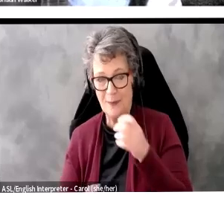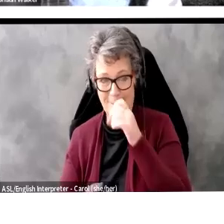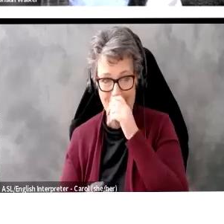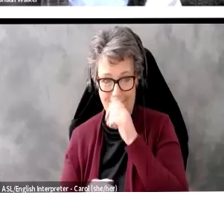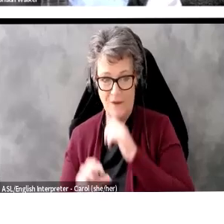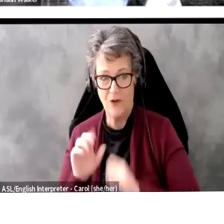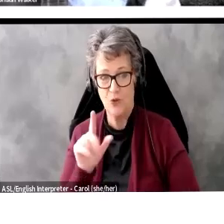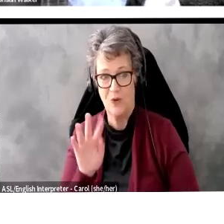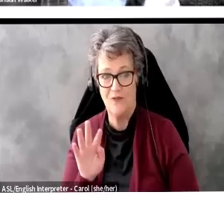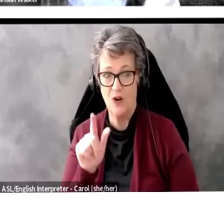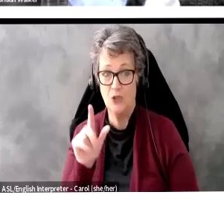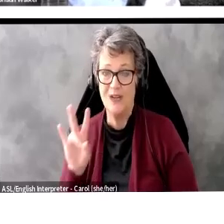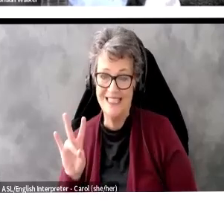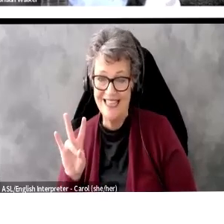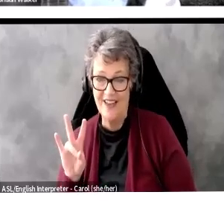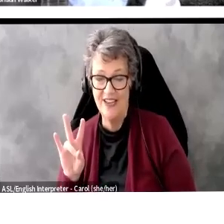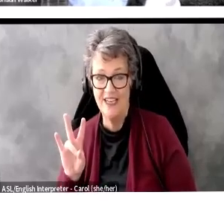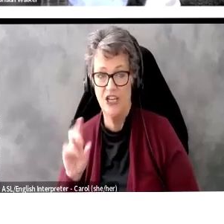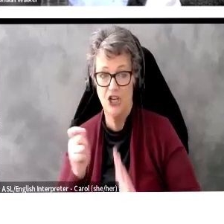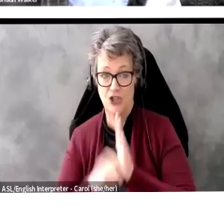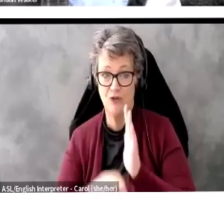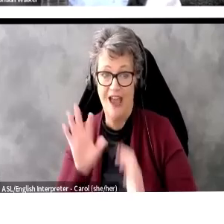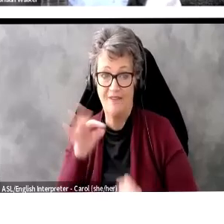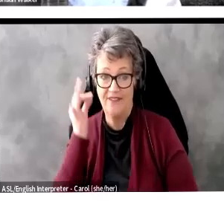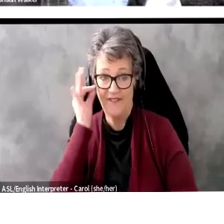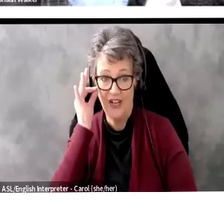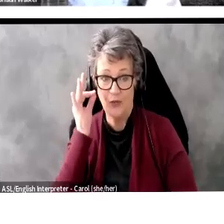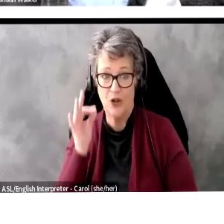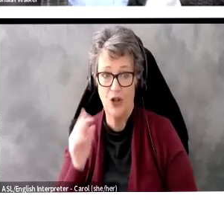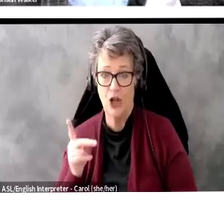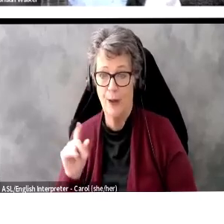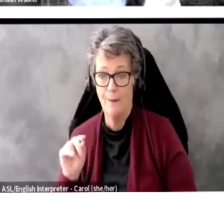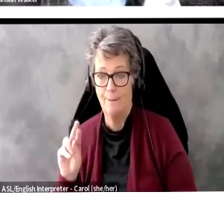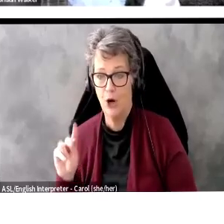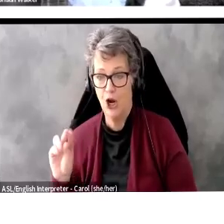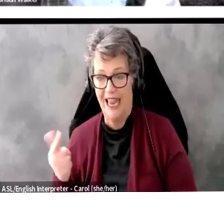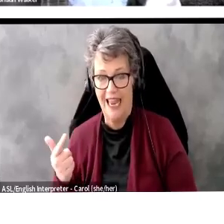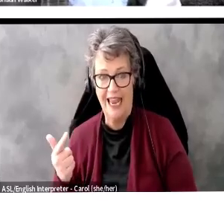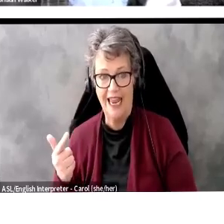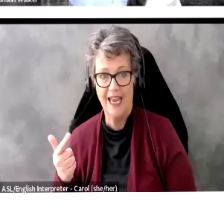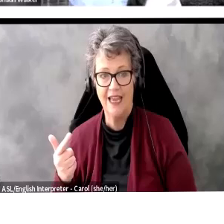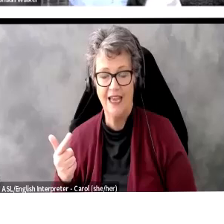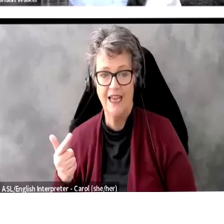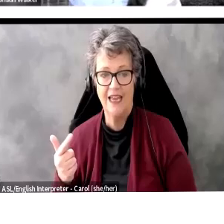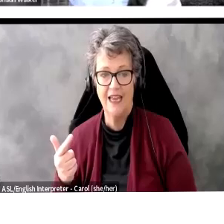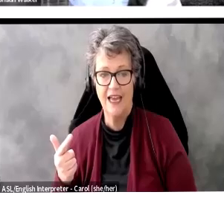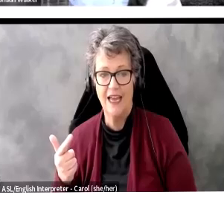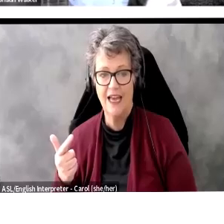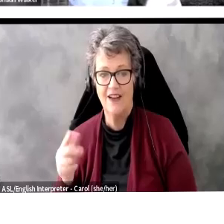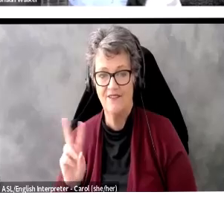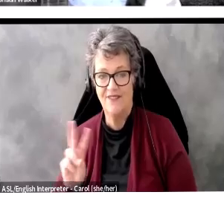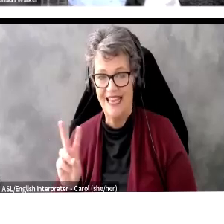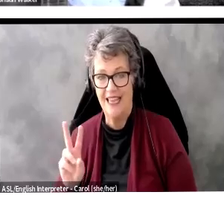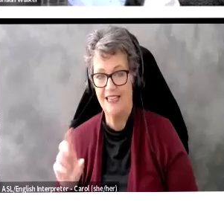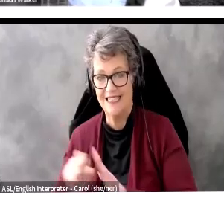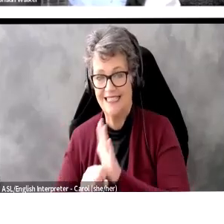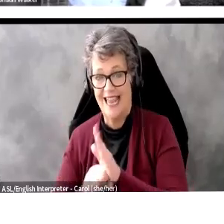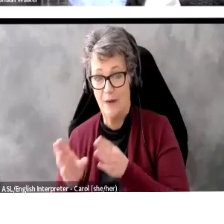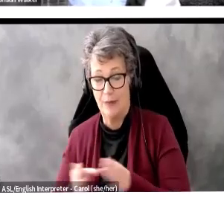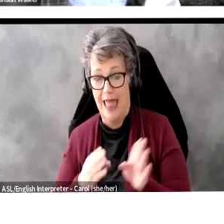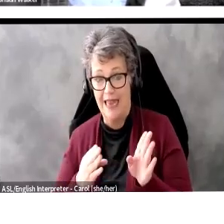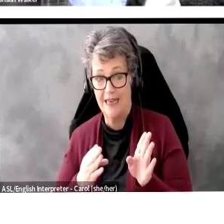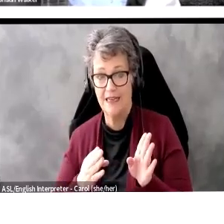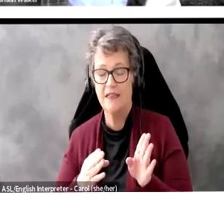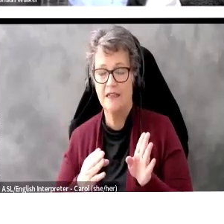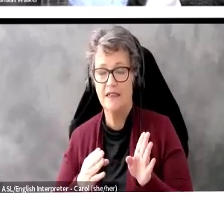the 24-27 draft for the federal Perkins 5 state plan. You will